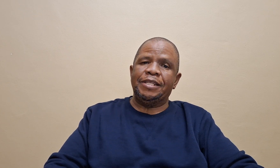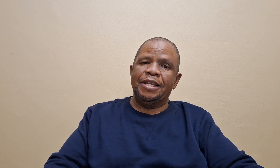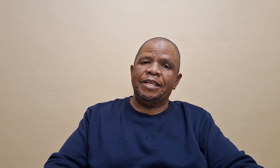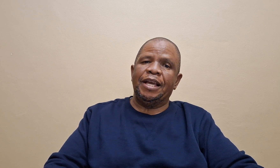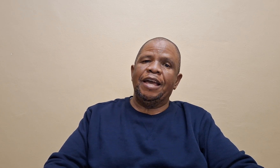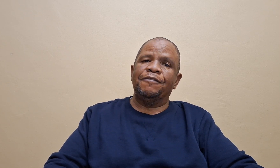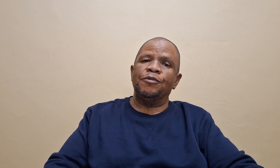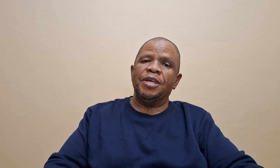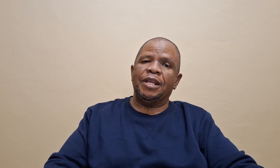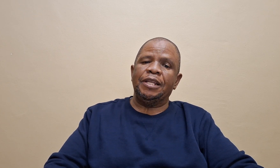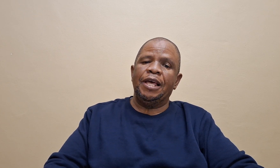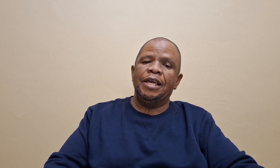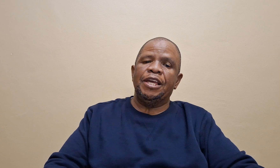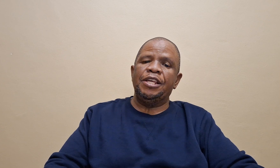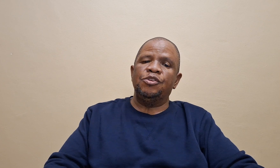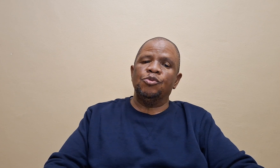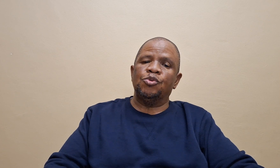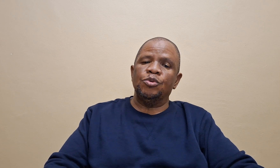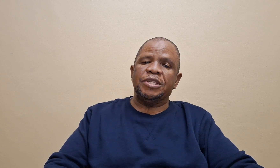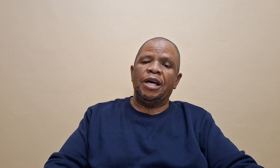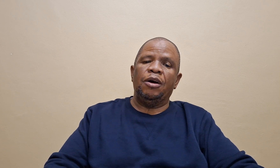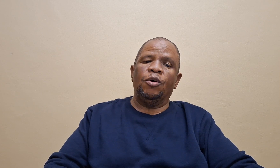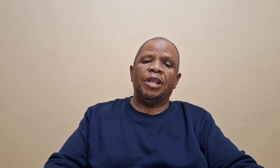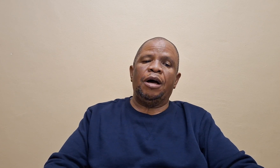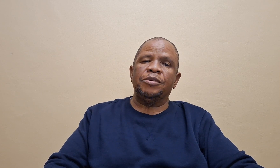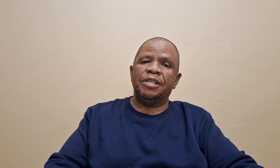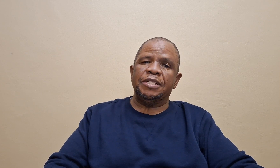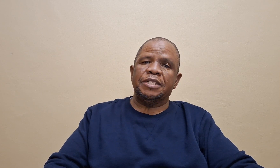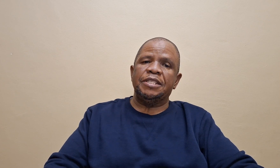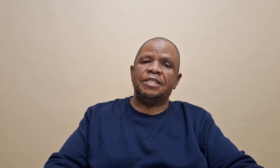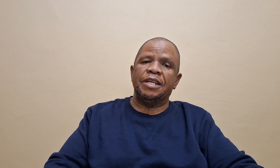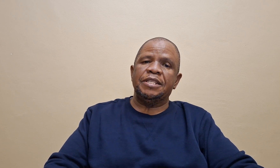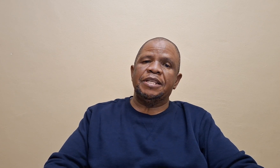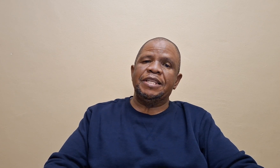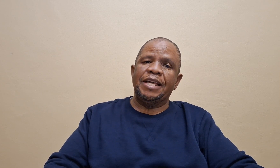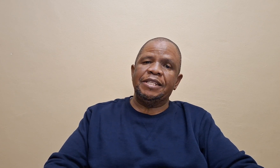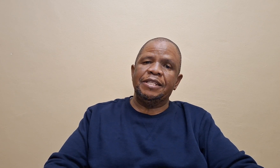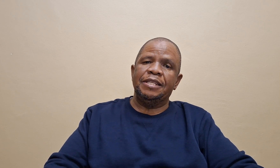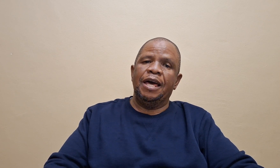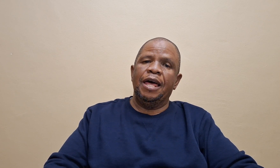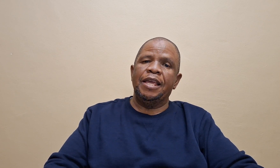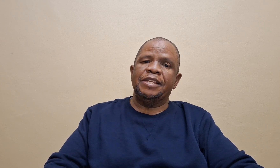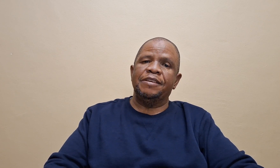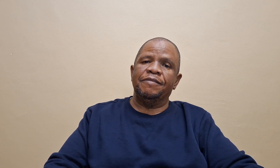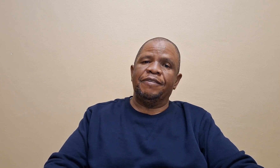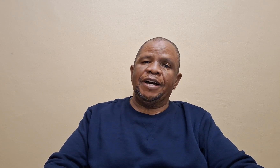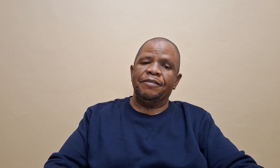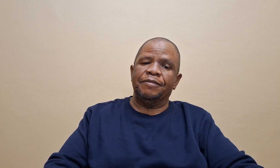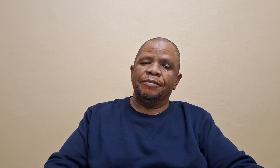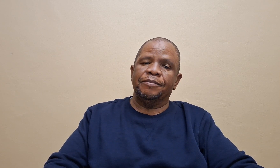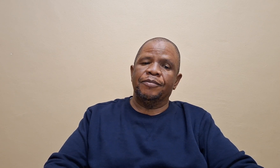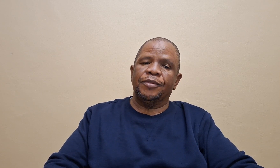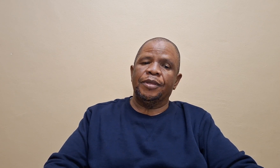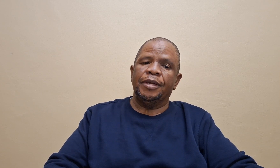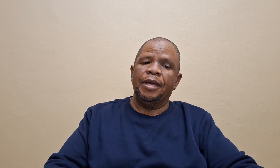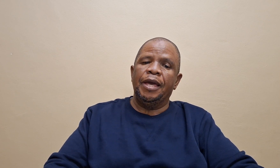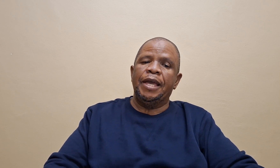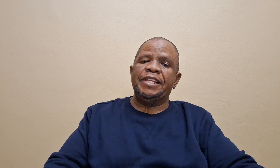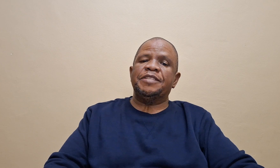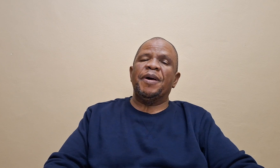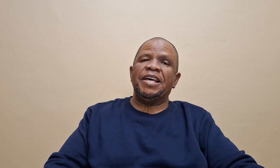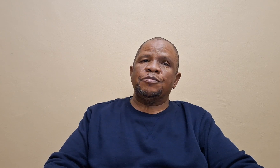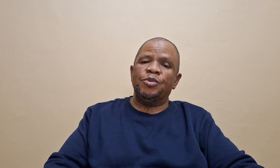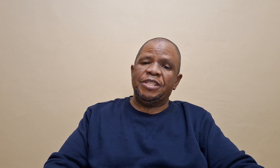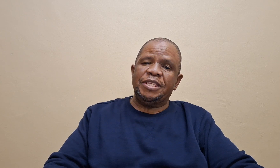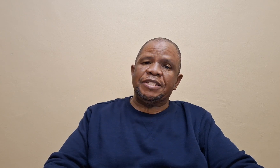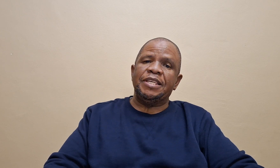while attending a funeral in Duduza on Gauteng's East Rand in 1985. It